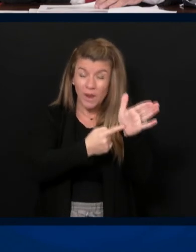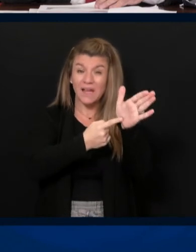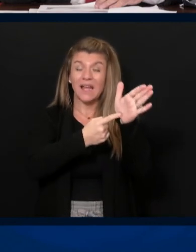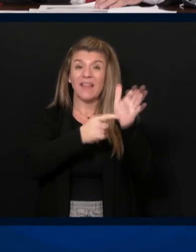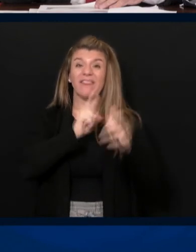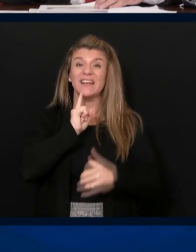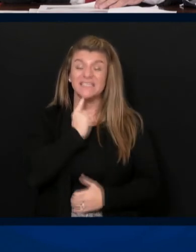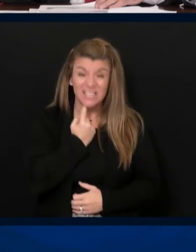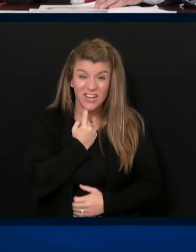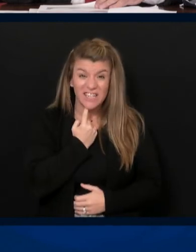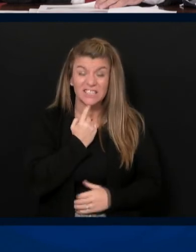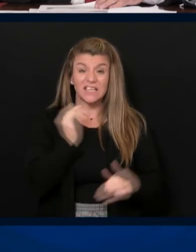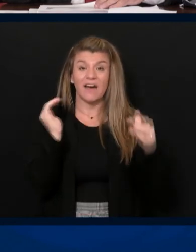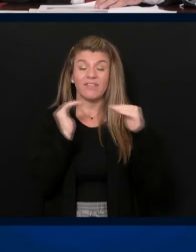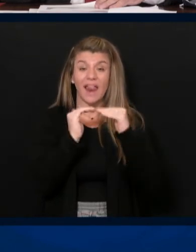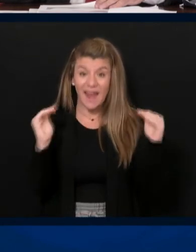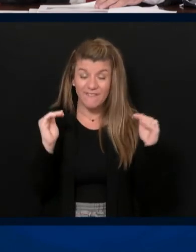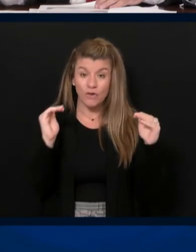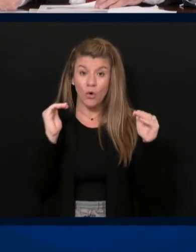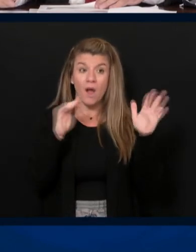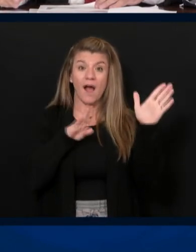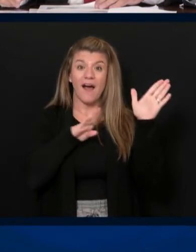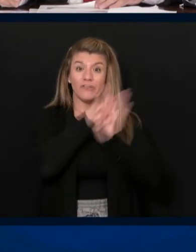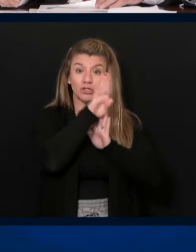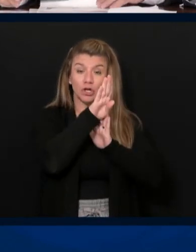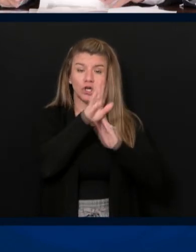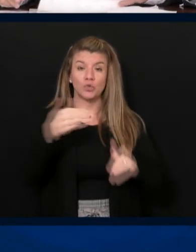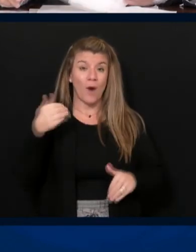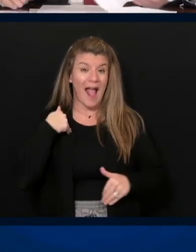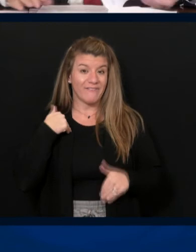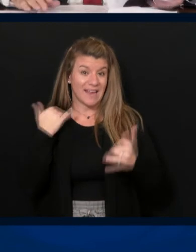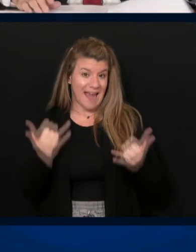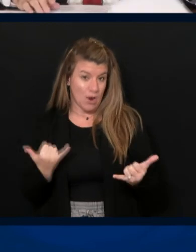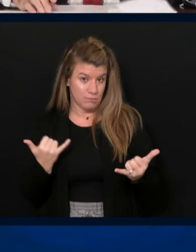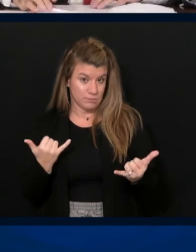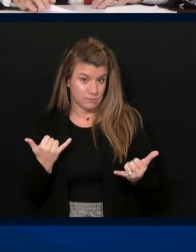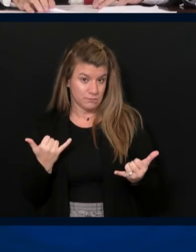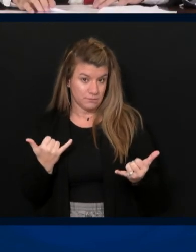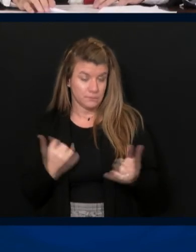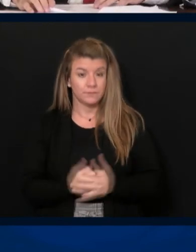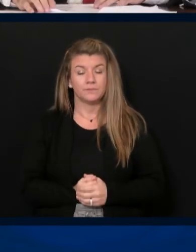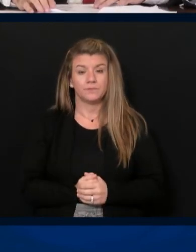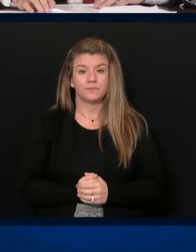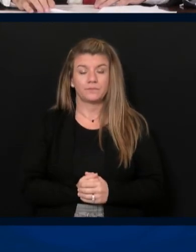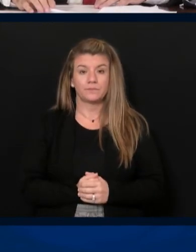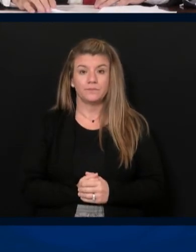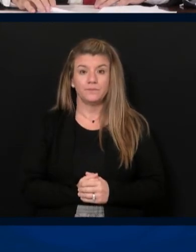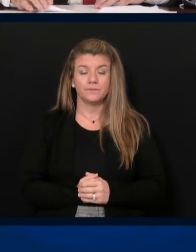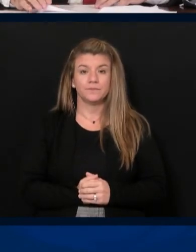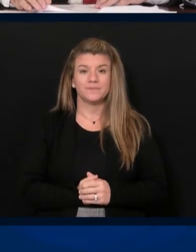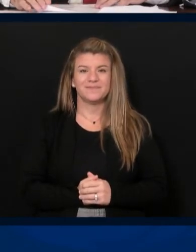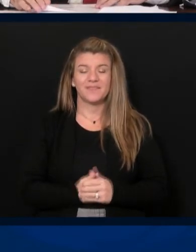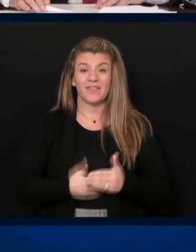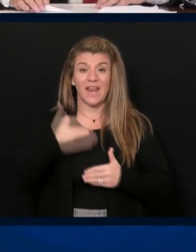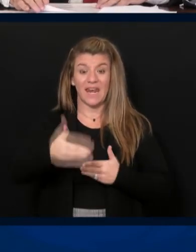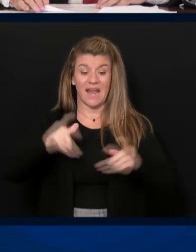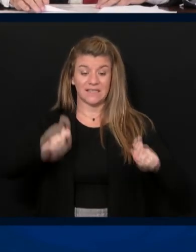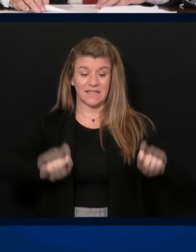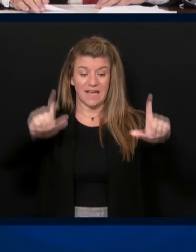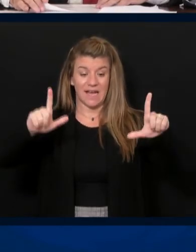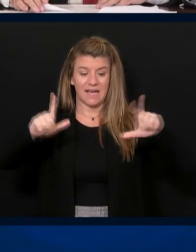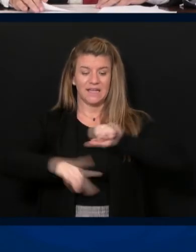the level of the surge that we're experiencing right now. Now go to the next one, Jordan, which is the